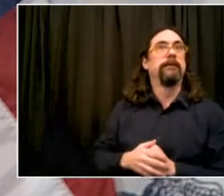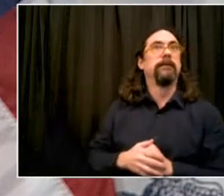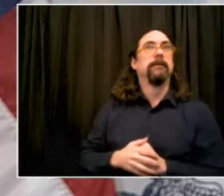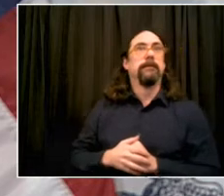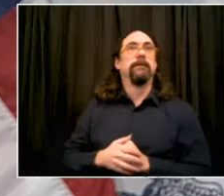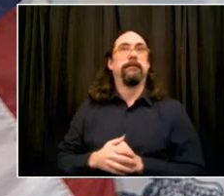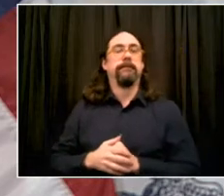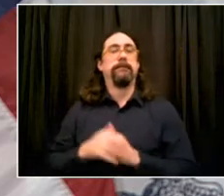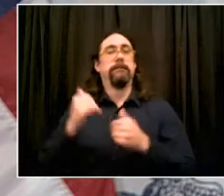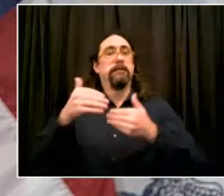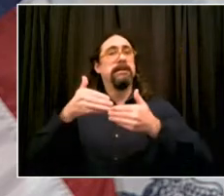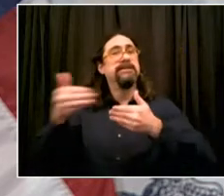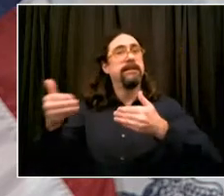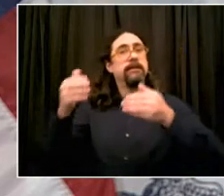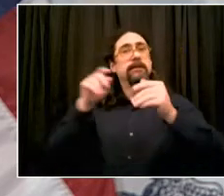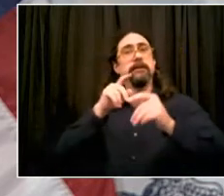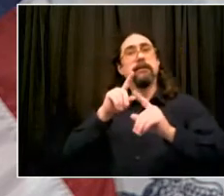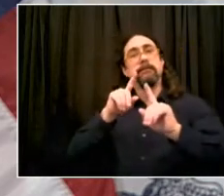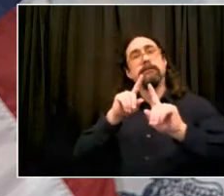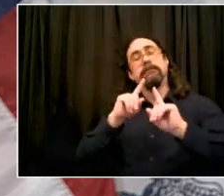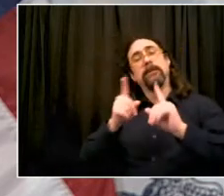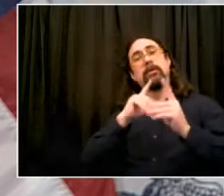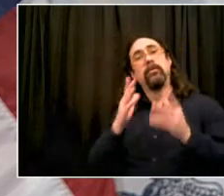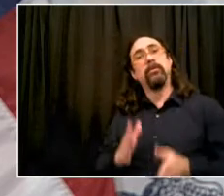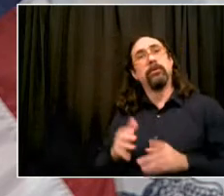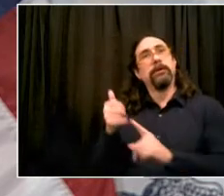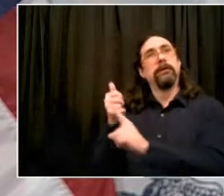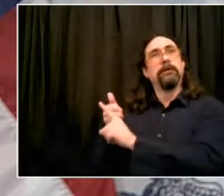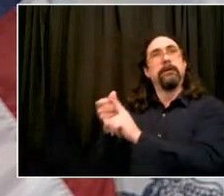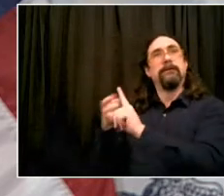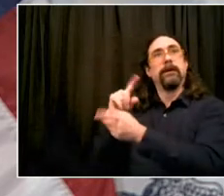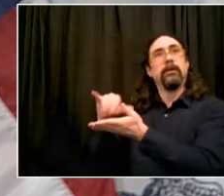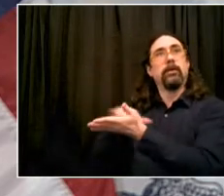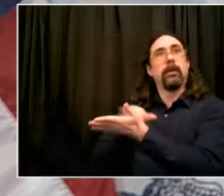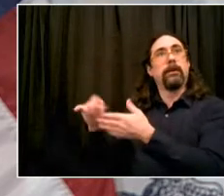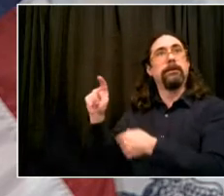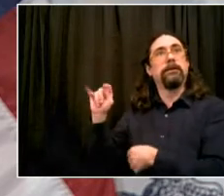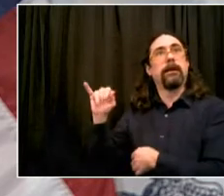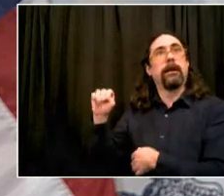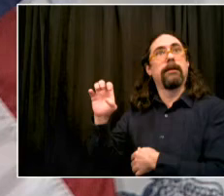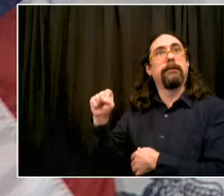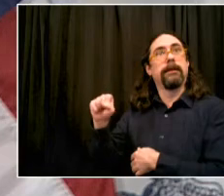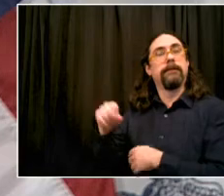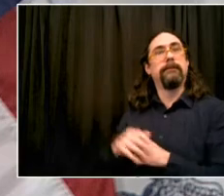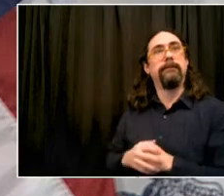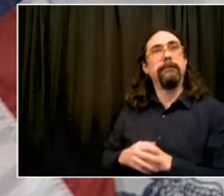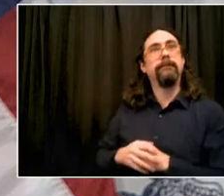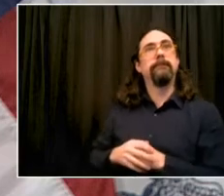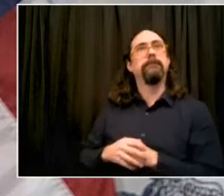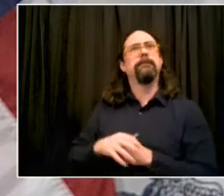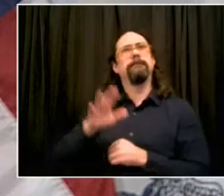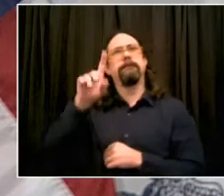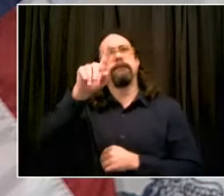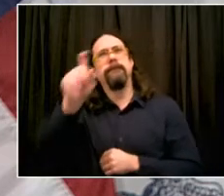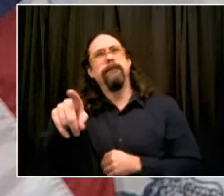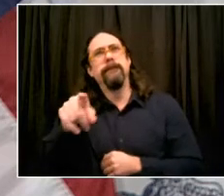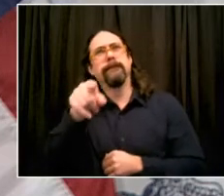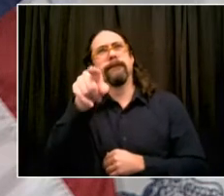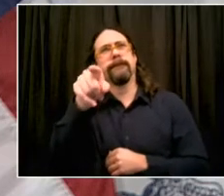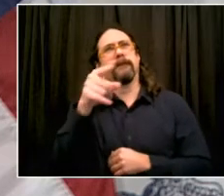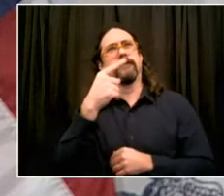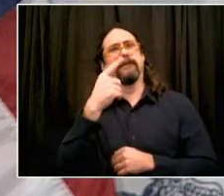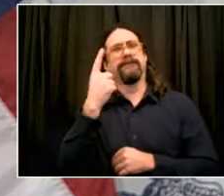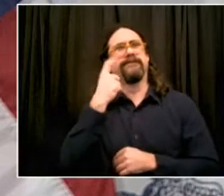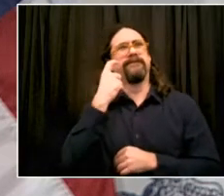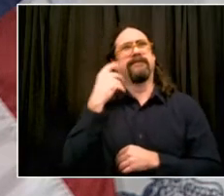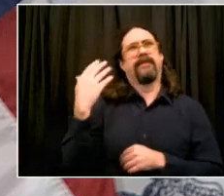independent auditor to look into all the nonprofit homeless shelter operators to ensure they're following the rules following our investigation in the Times.